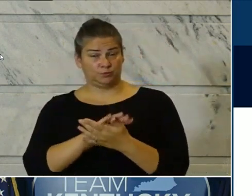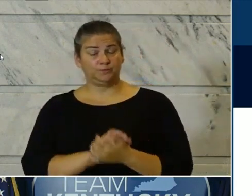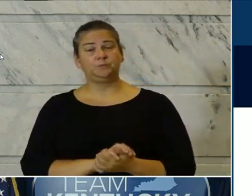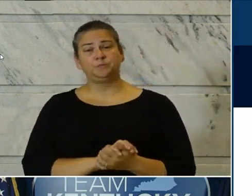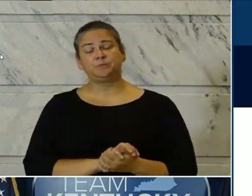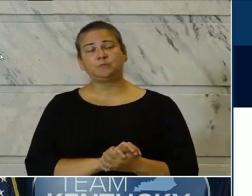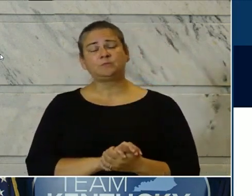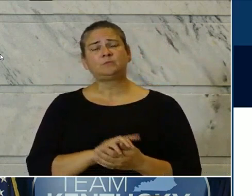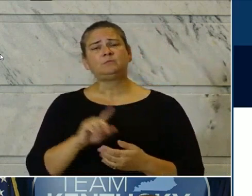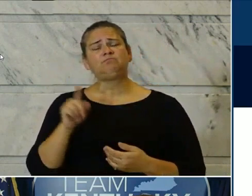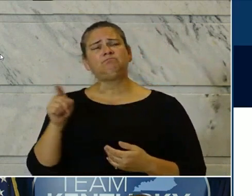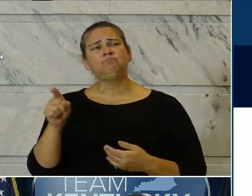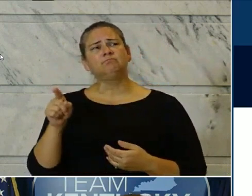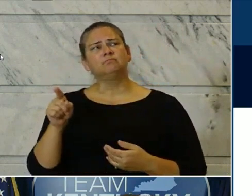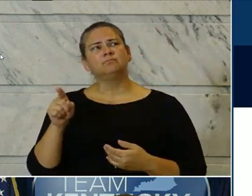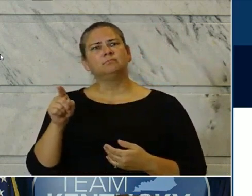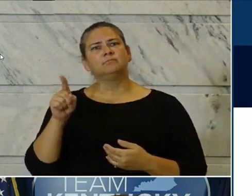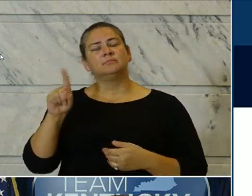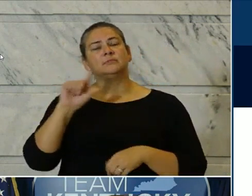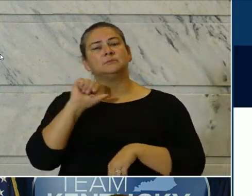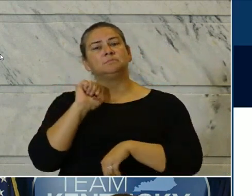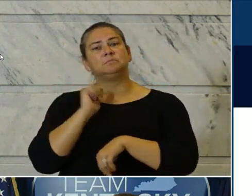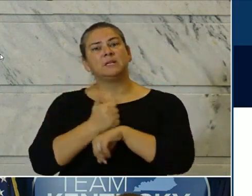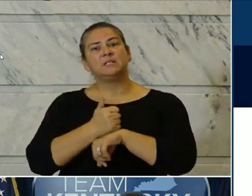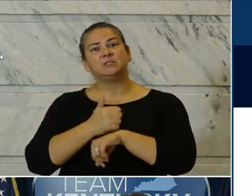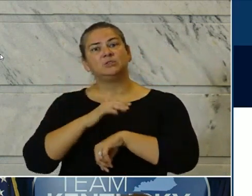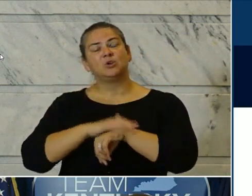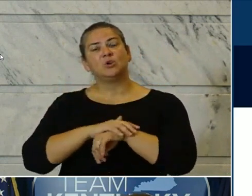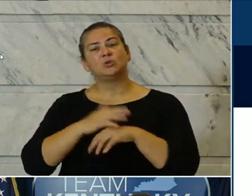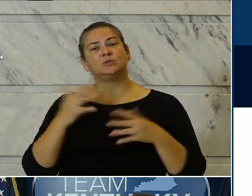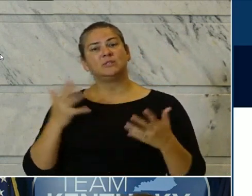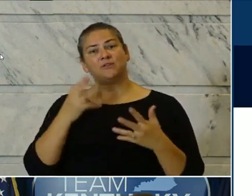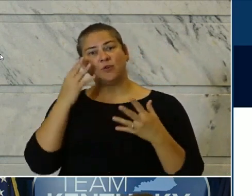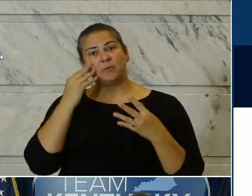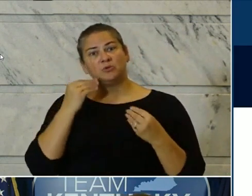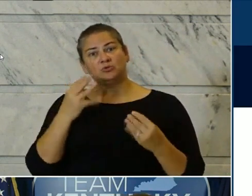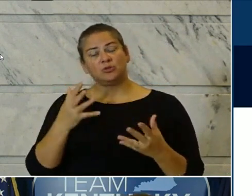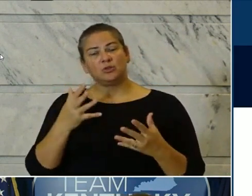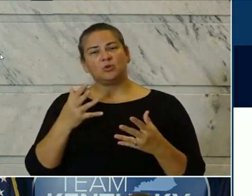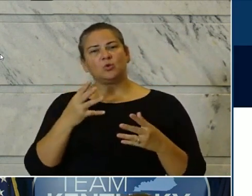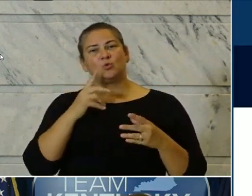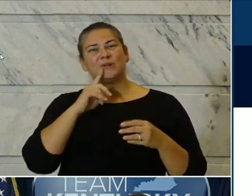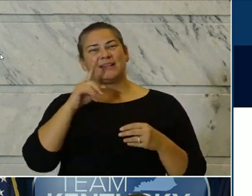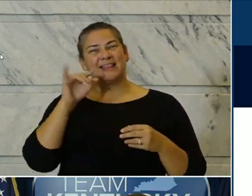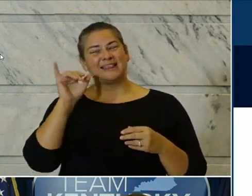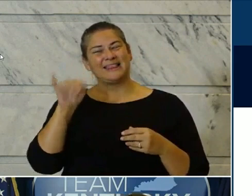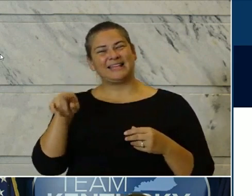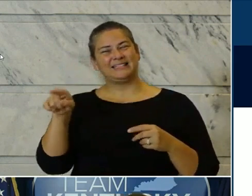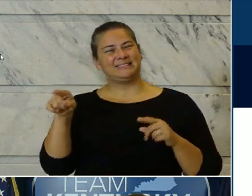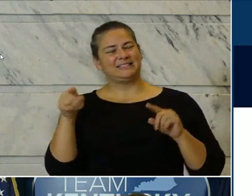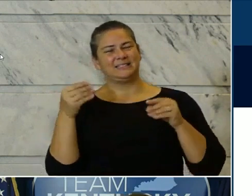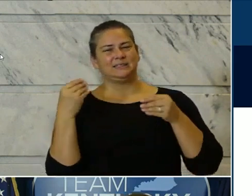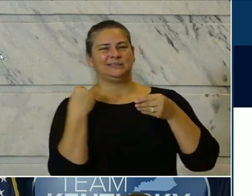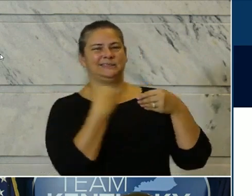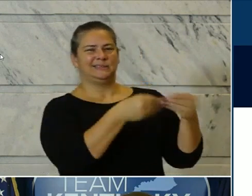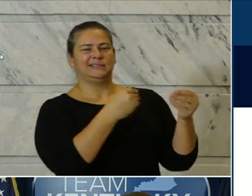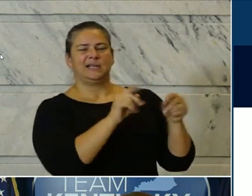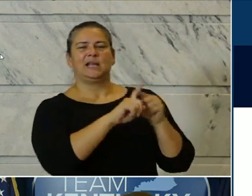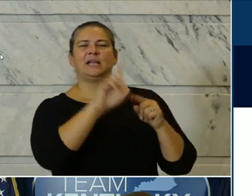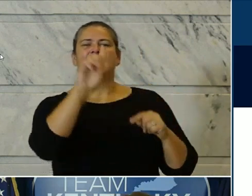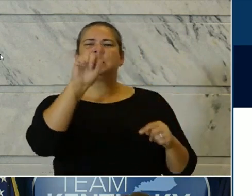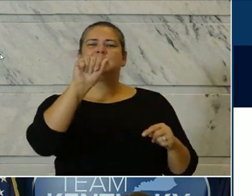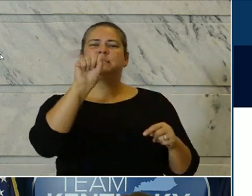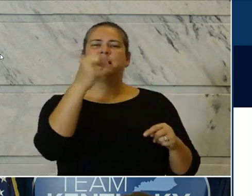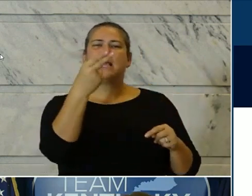This again is based on the information that lags behind the dashboard that we just created. Again, we'll have two areas that you can look. One